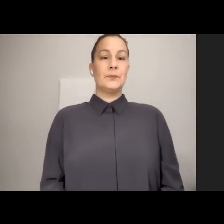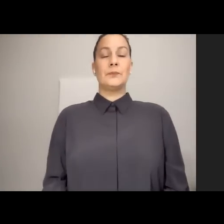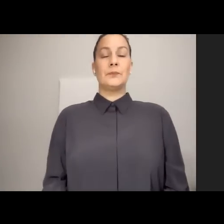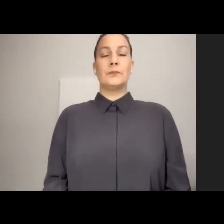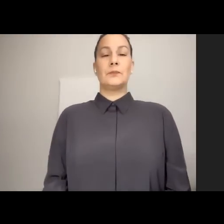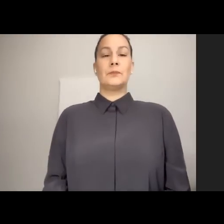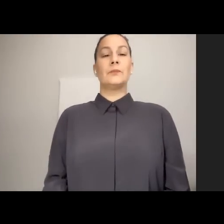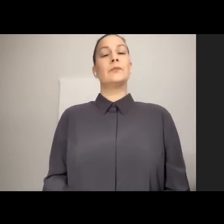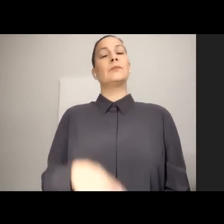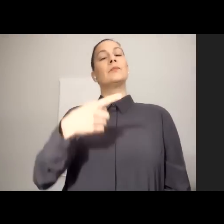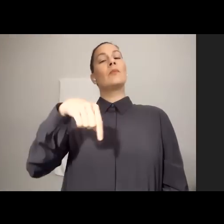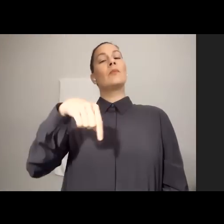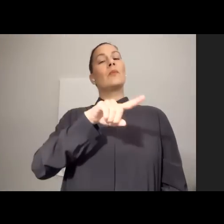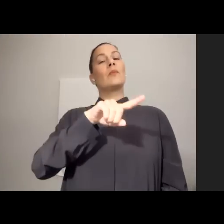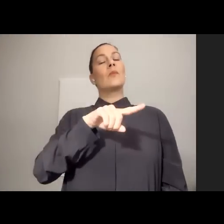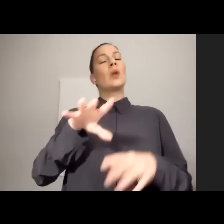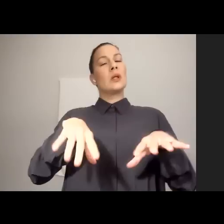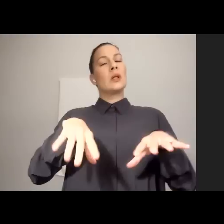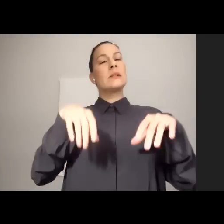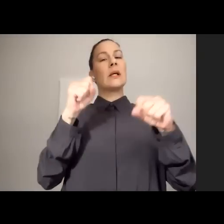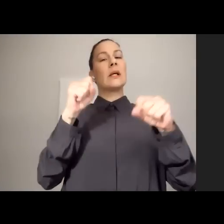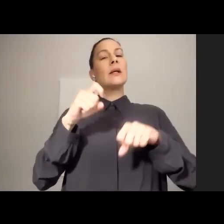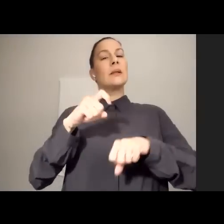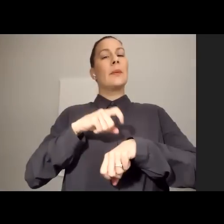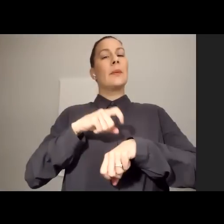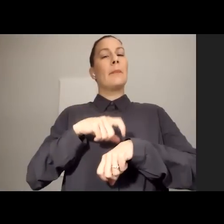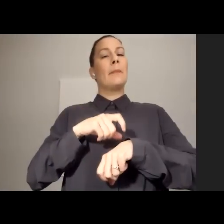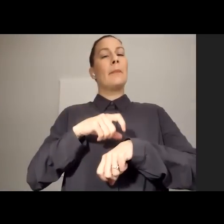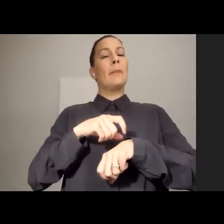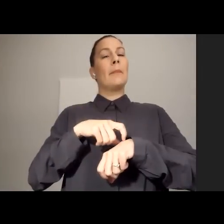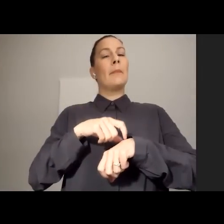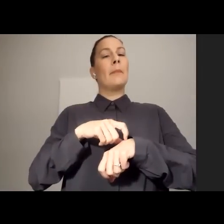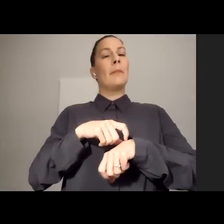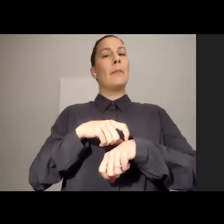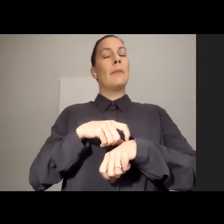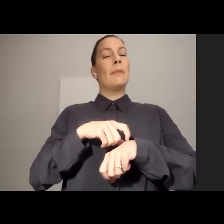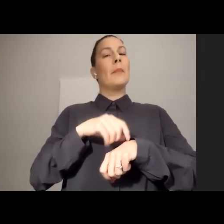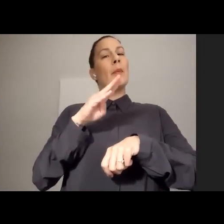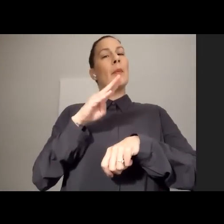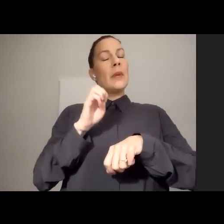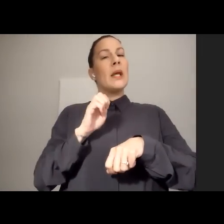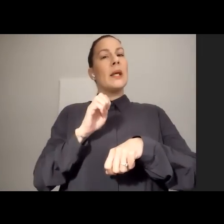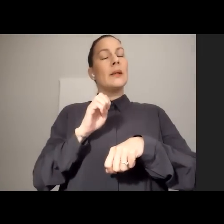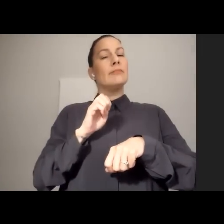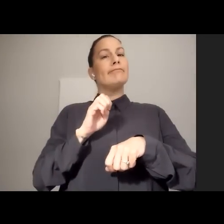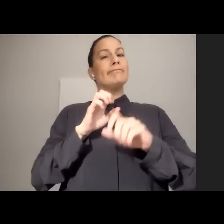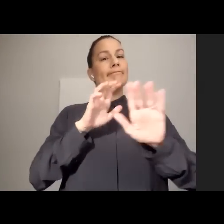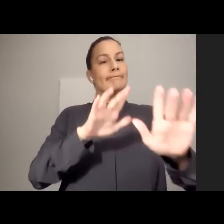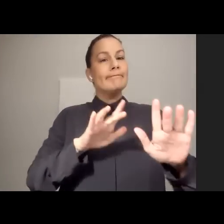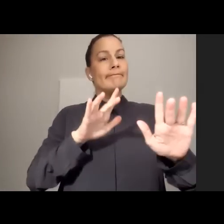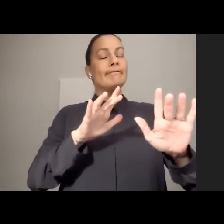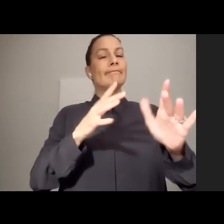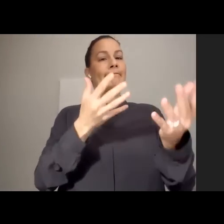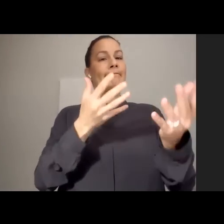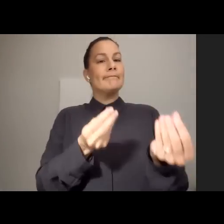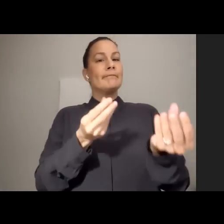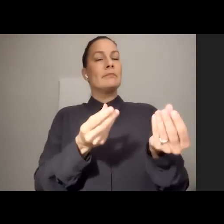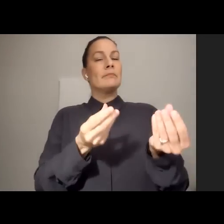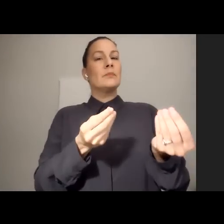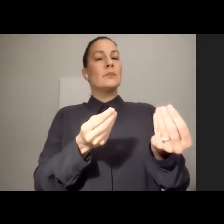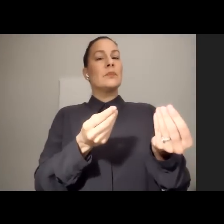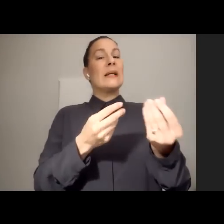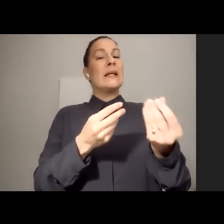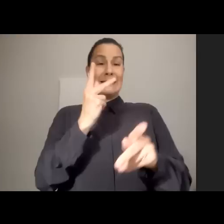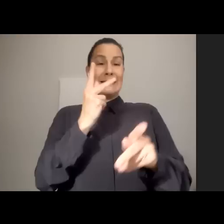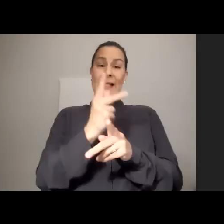Y'all, please take the time to be compassionate with yourselves. Take care of yourself. I know some of this is going to be